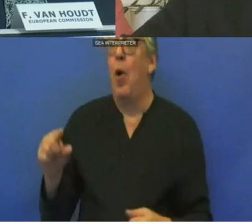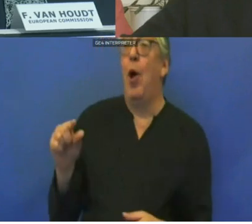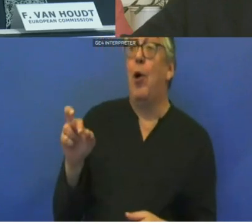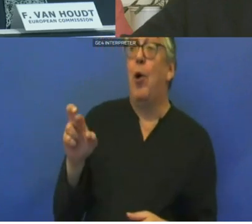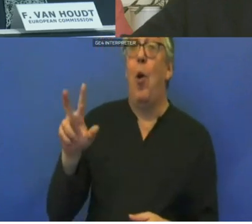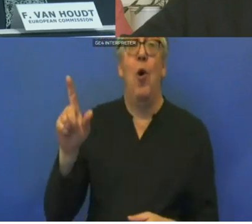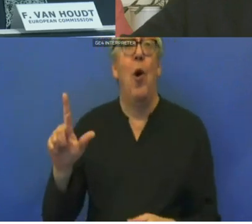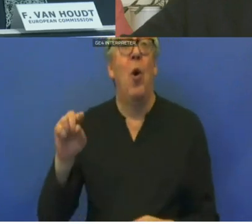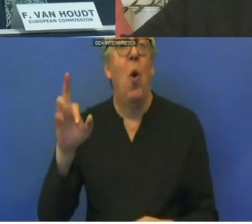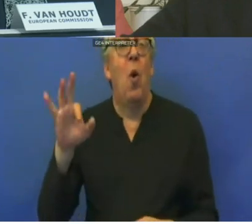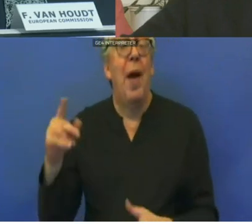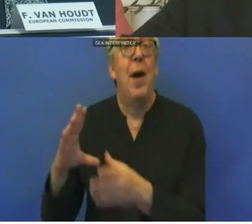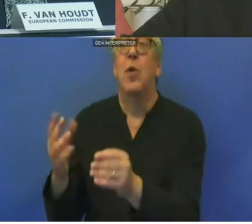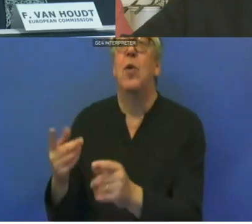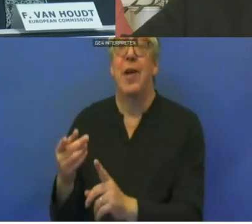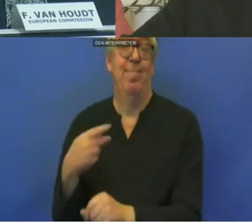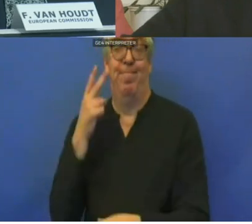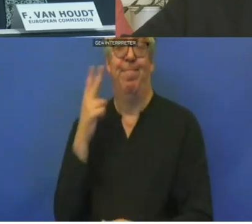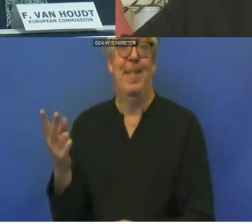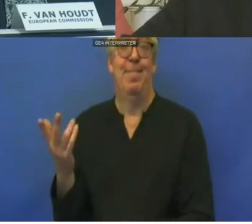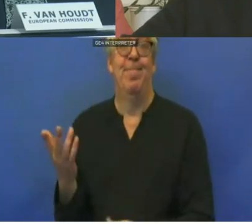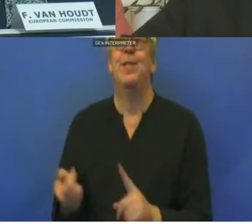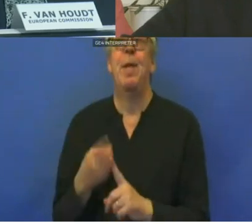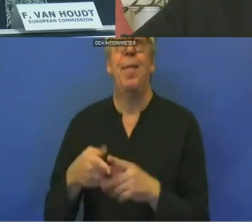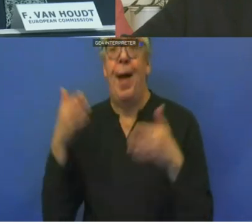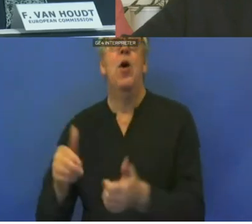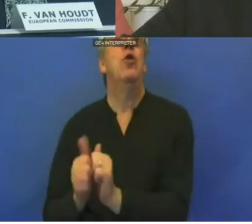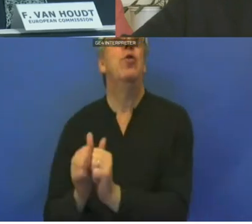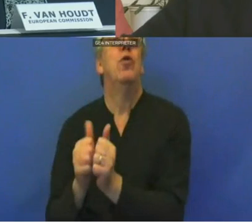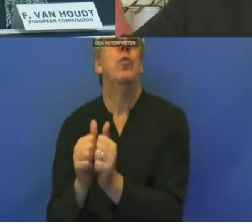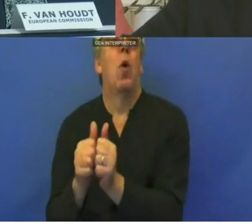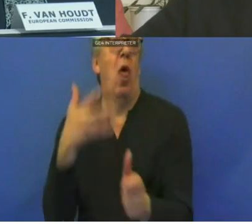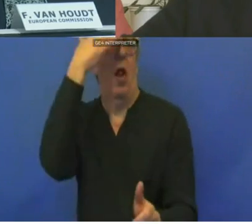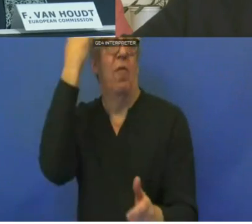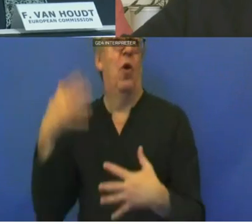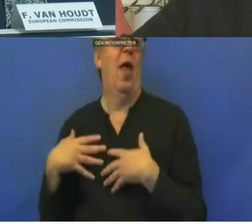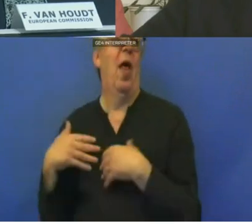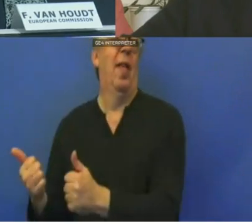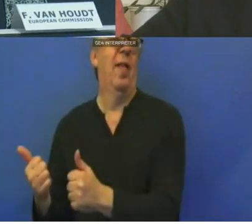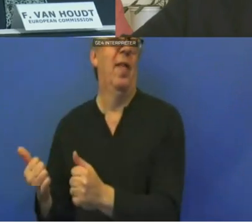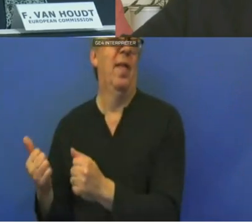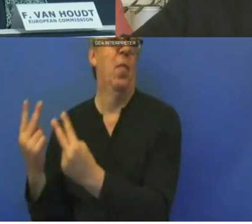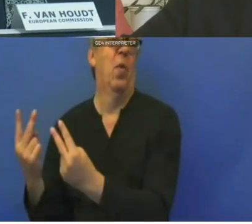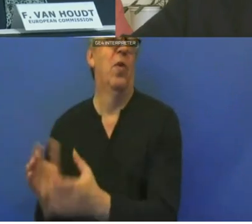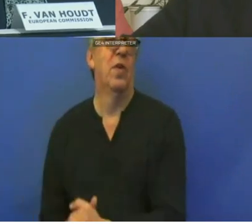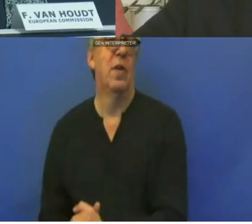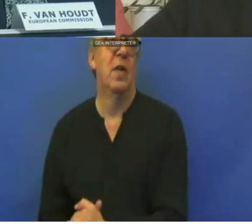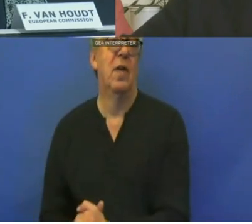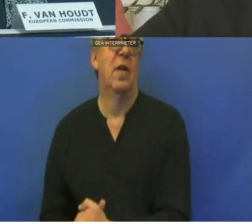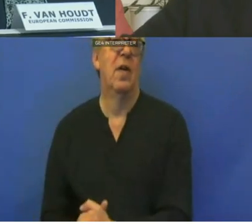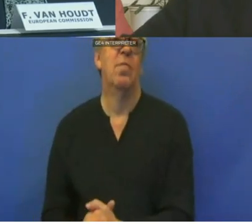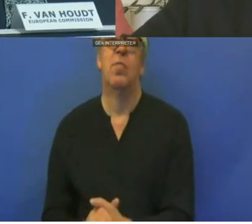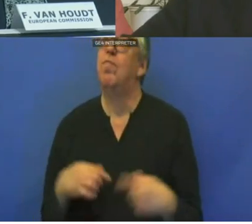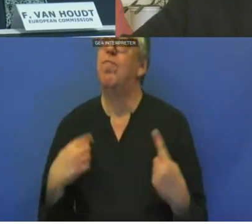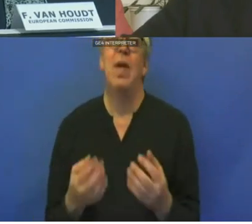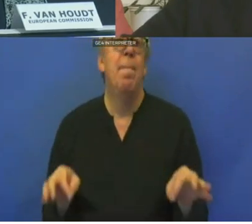I think this also pledge serves that purpose, to really remind us all that sport and health go hand in hand.